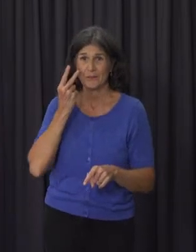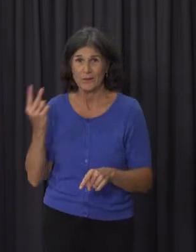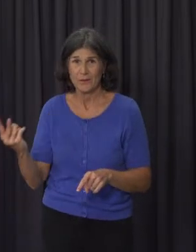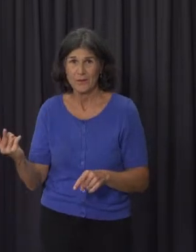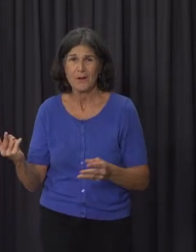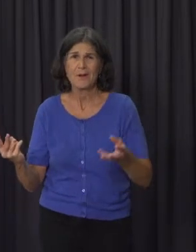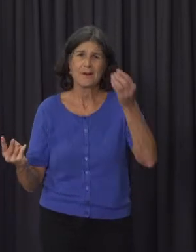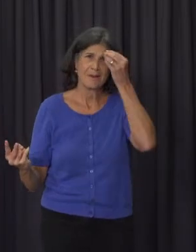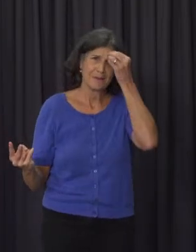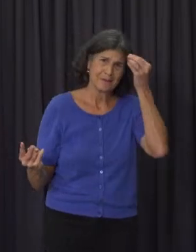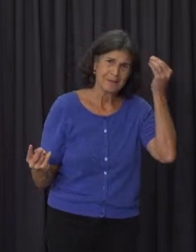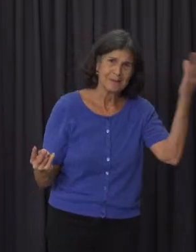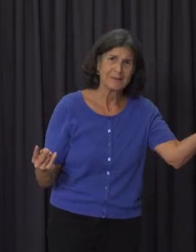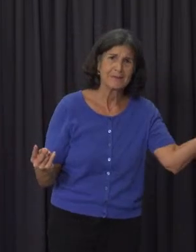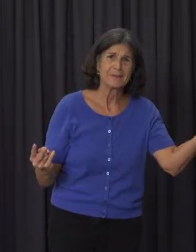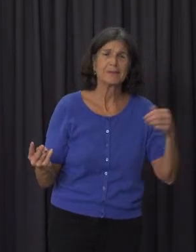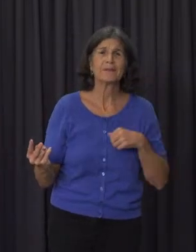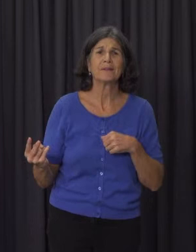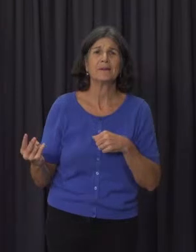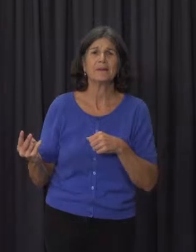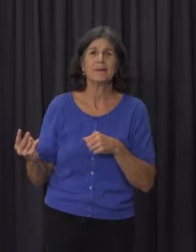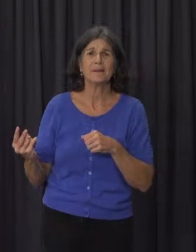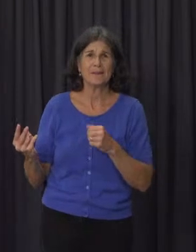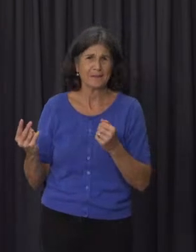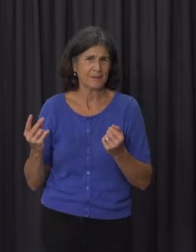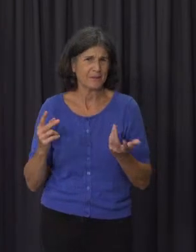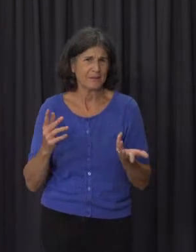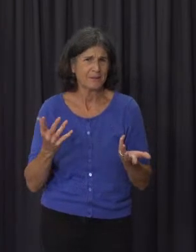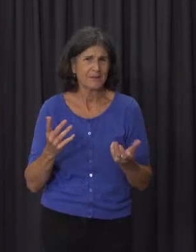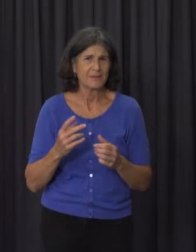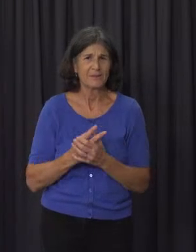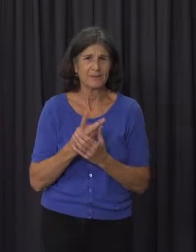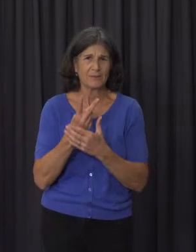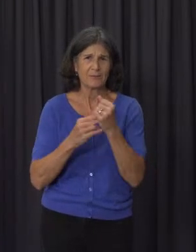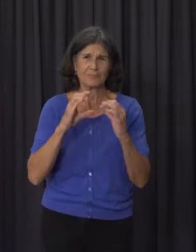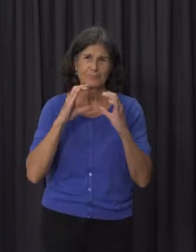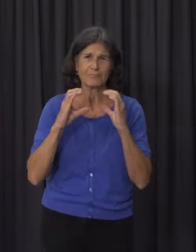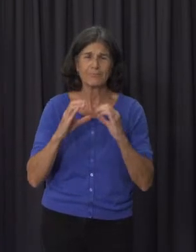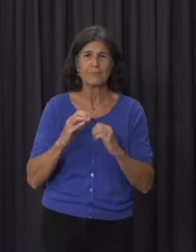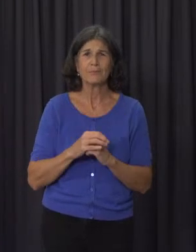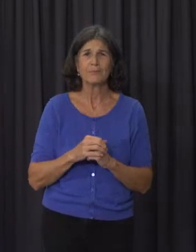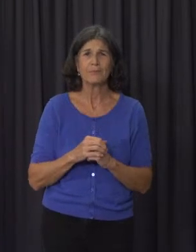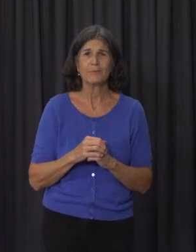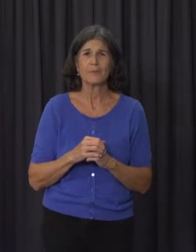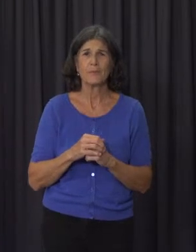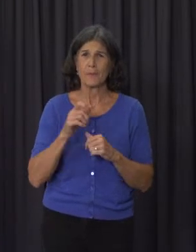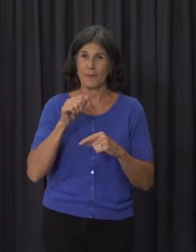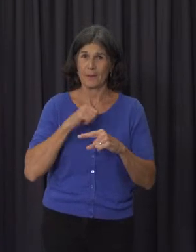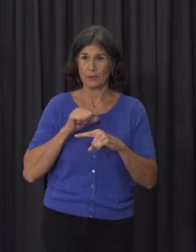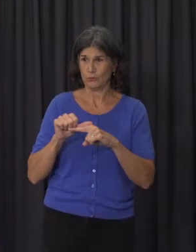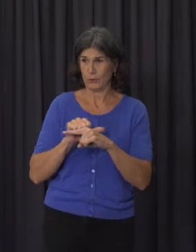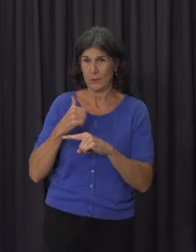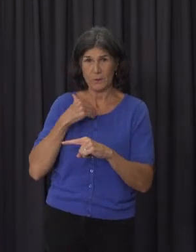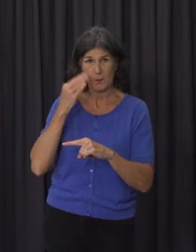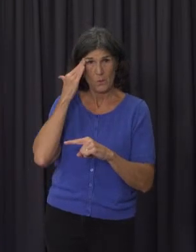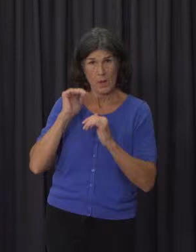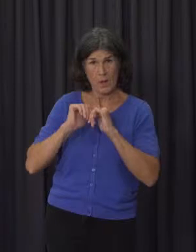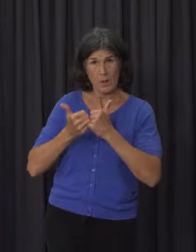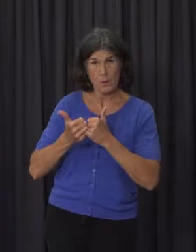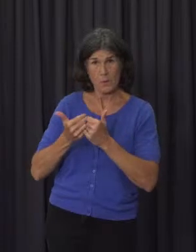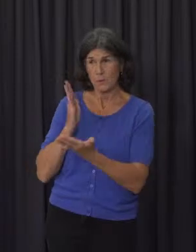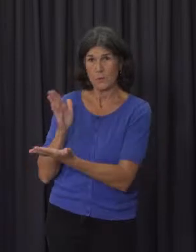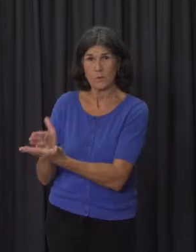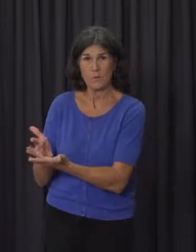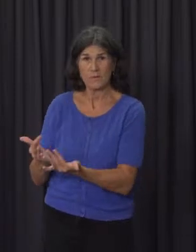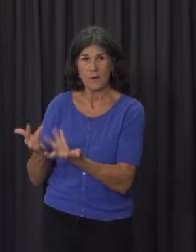about the caterpillar, we need to onboard these volunteers the appropriate way, and it's about